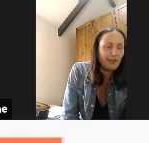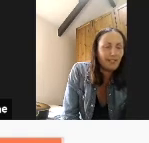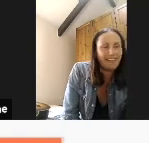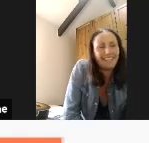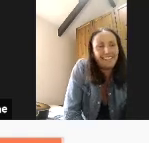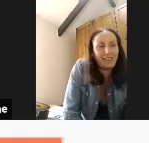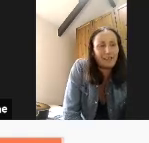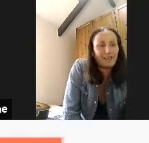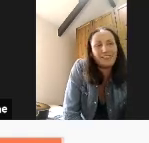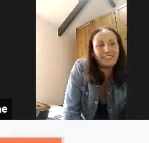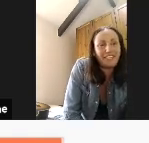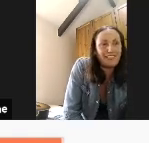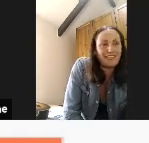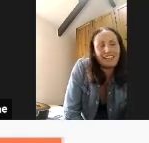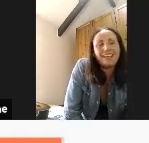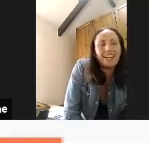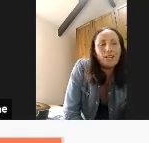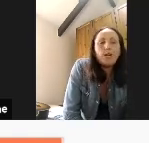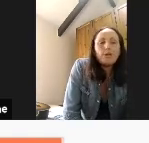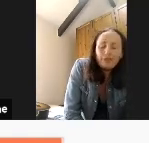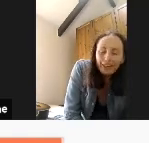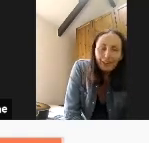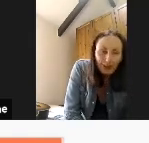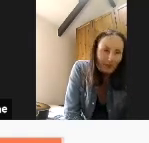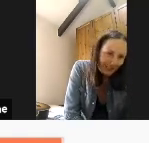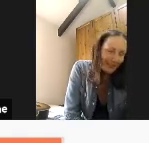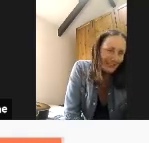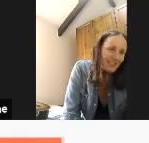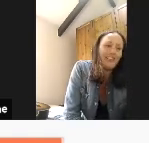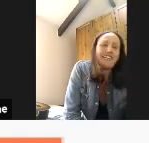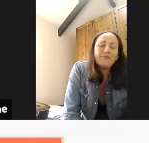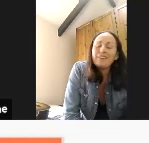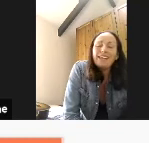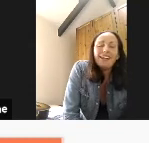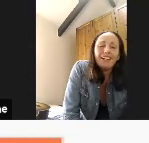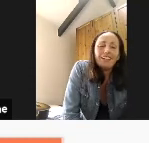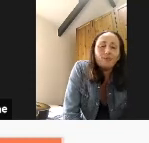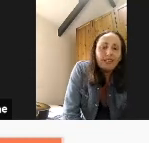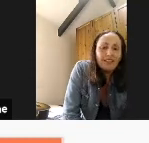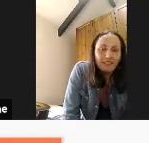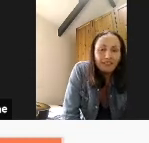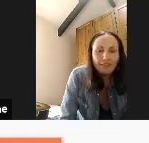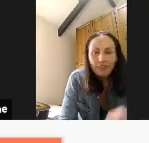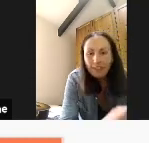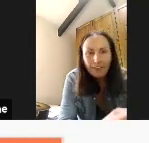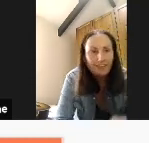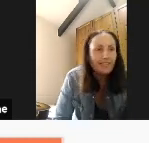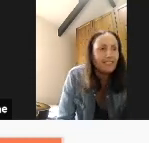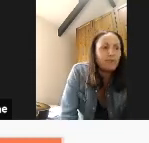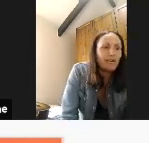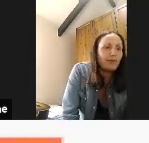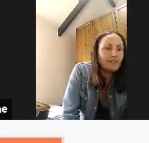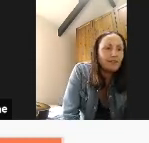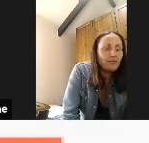been quite a kind of grassroots and exciting journey, but we've learned a lot of things on this journey. One thing that we've really learned